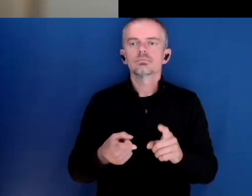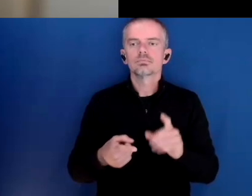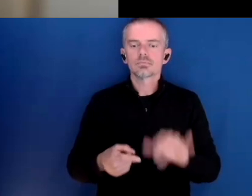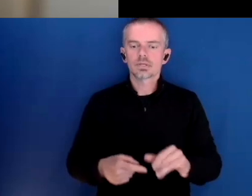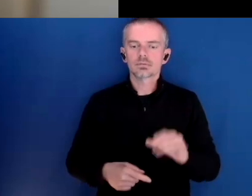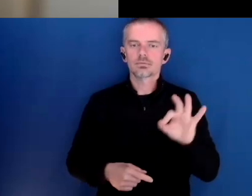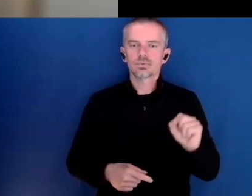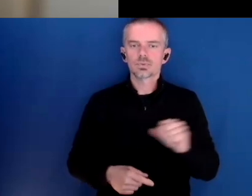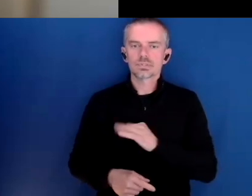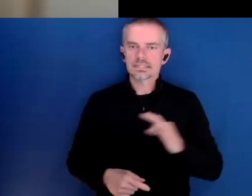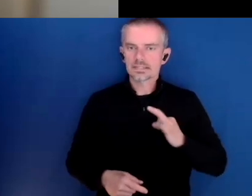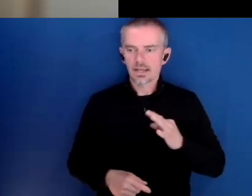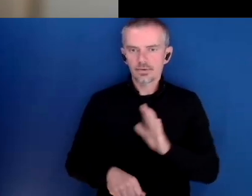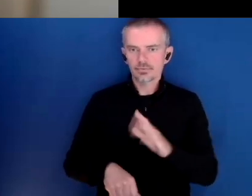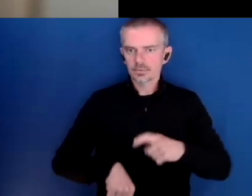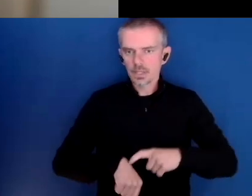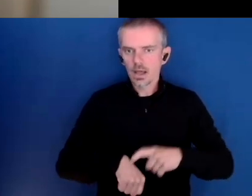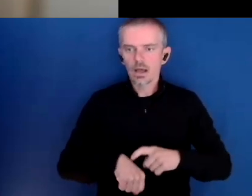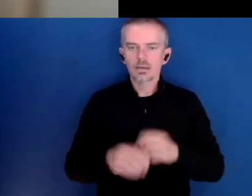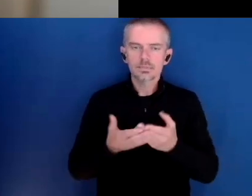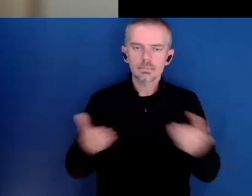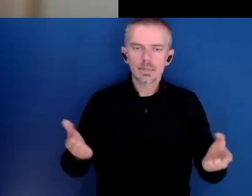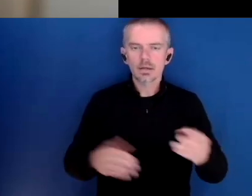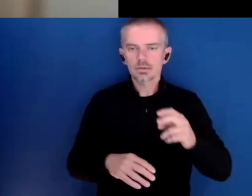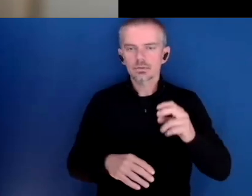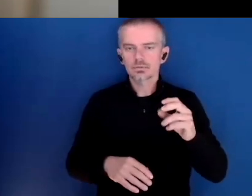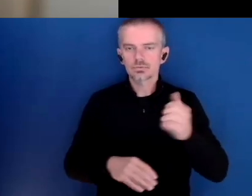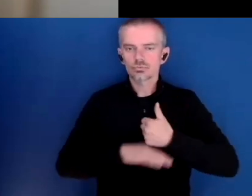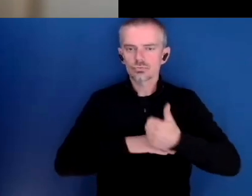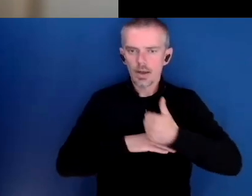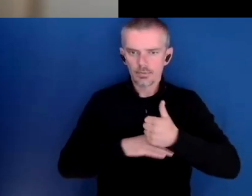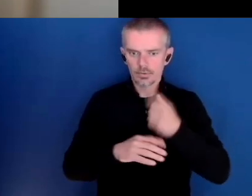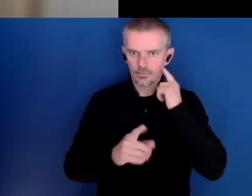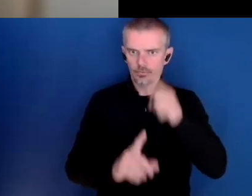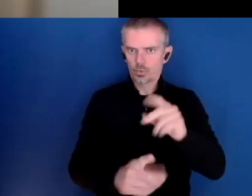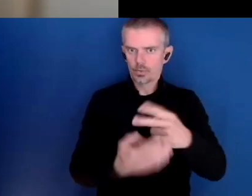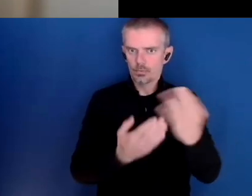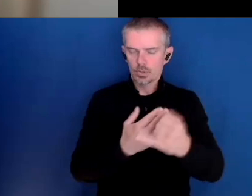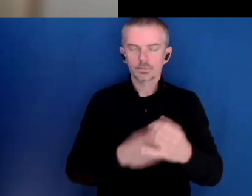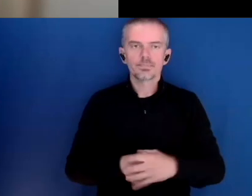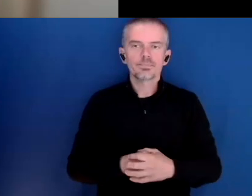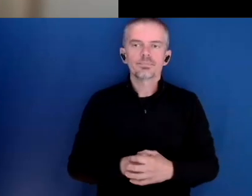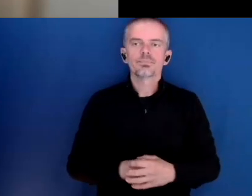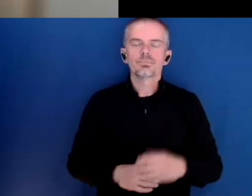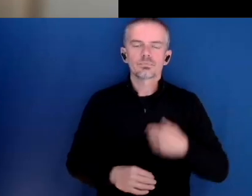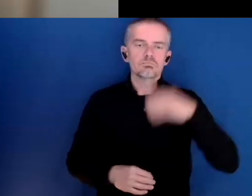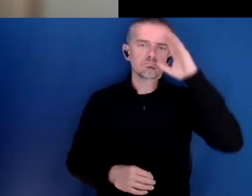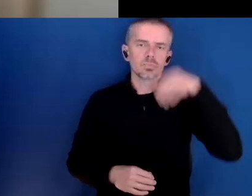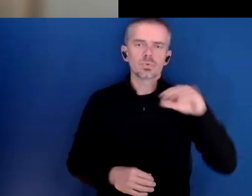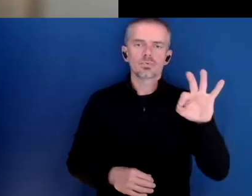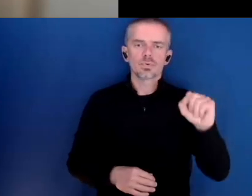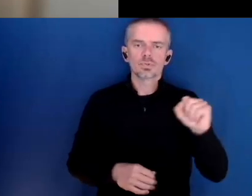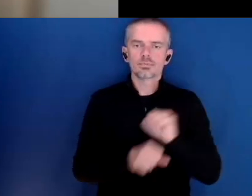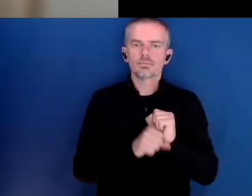staff time and supplies and travel put towards the project. We know that Forest Service